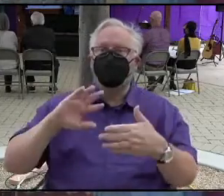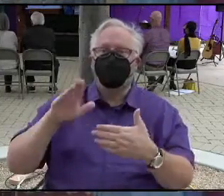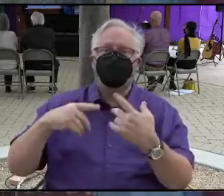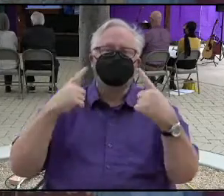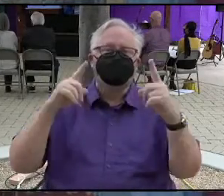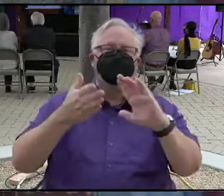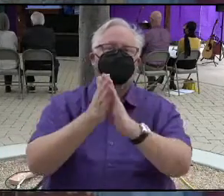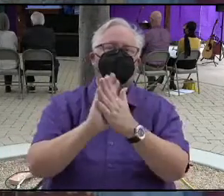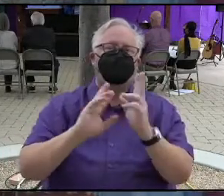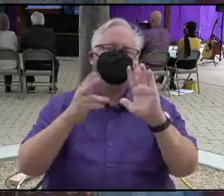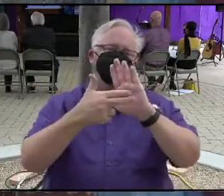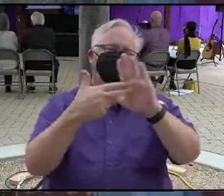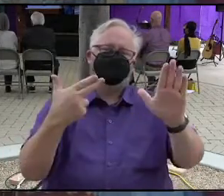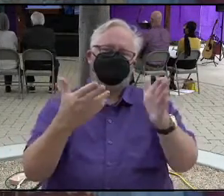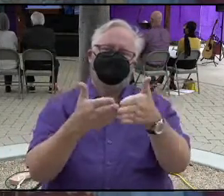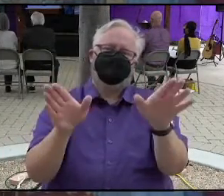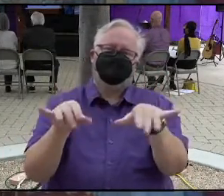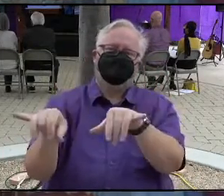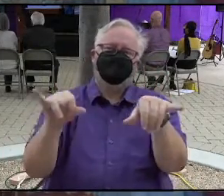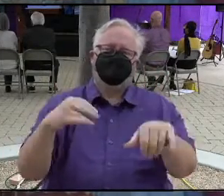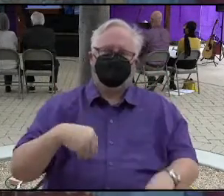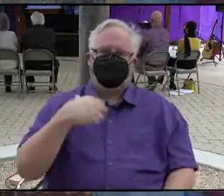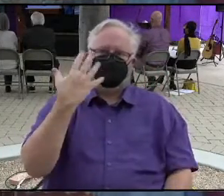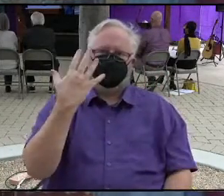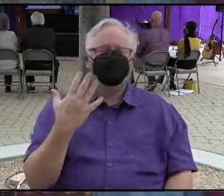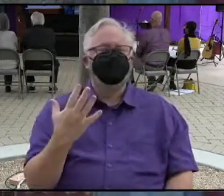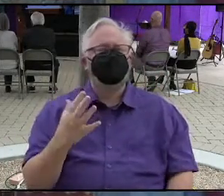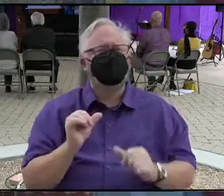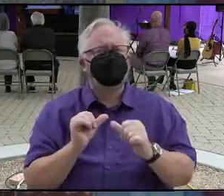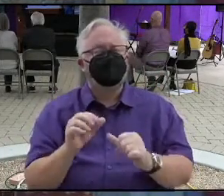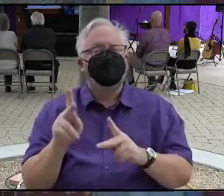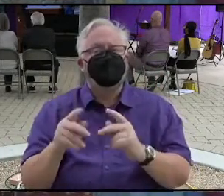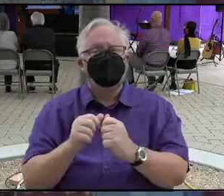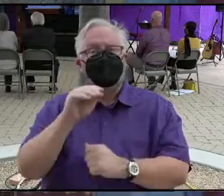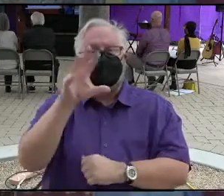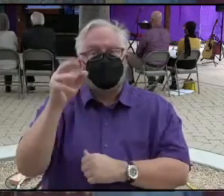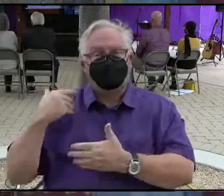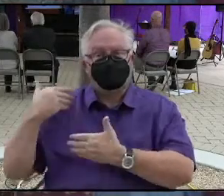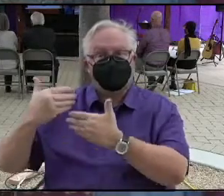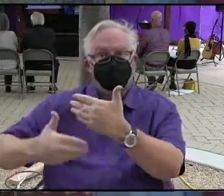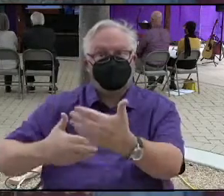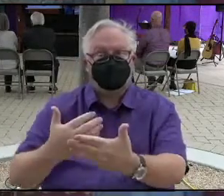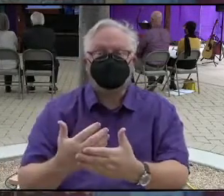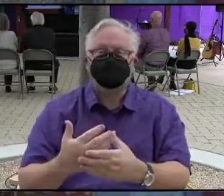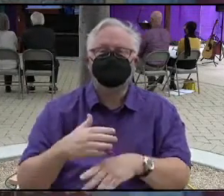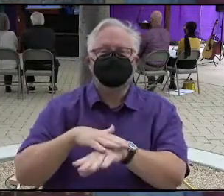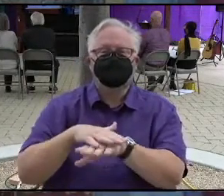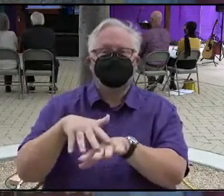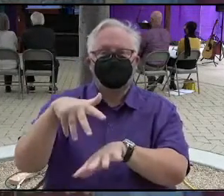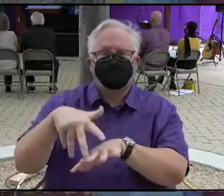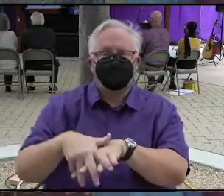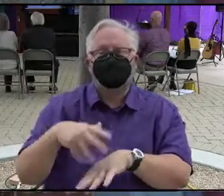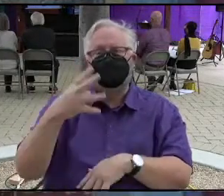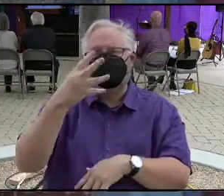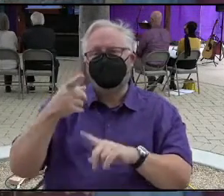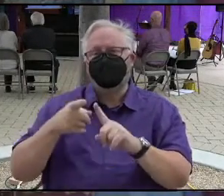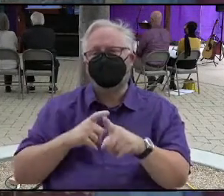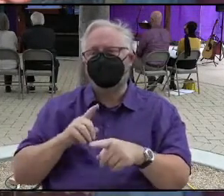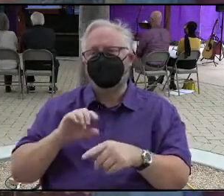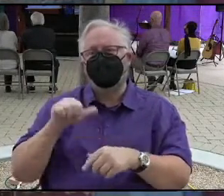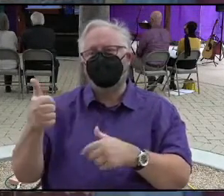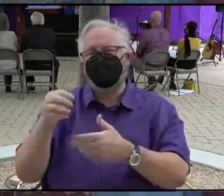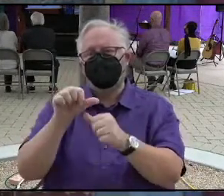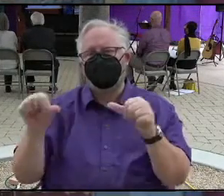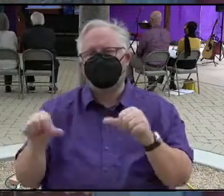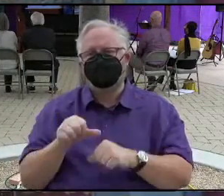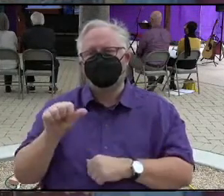they all successfully became white." He continues, "Those of African heritage, Native Americans, immigrants from throughout